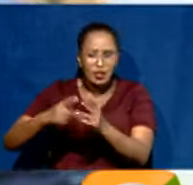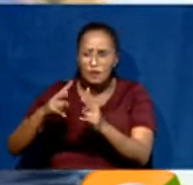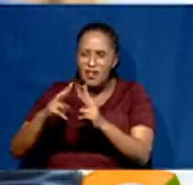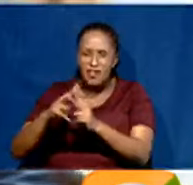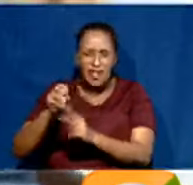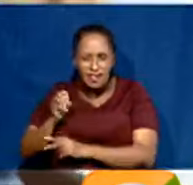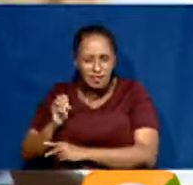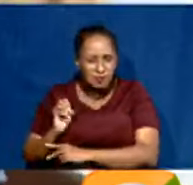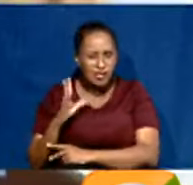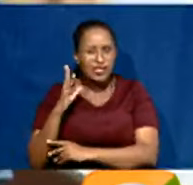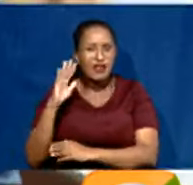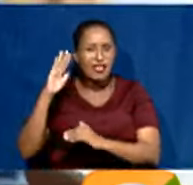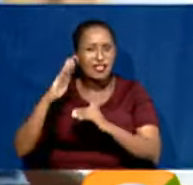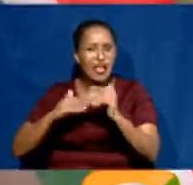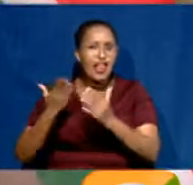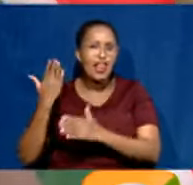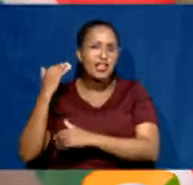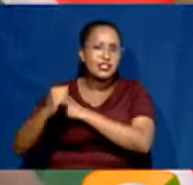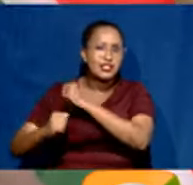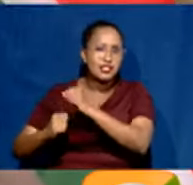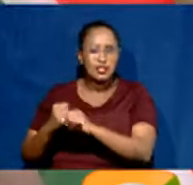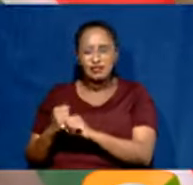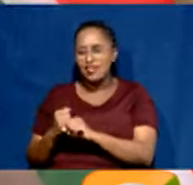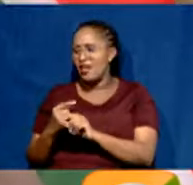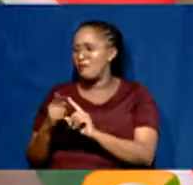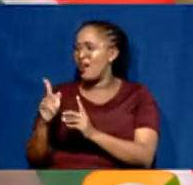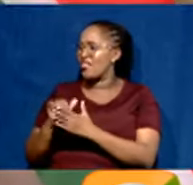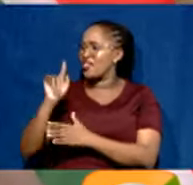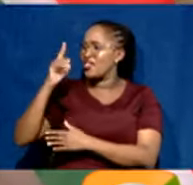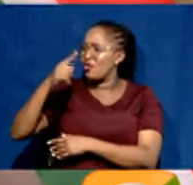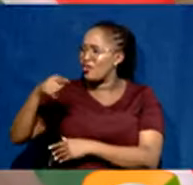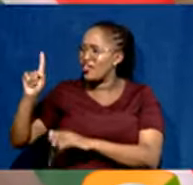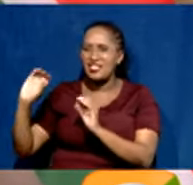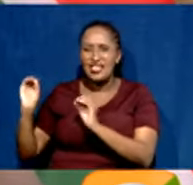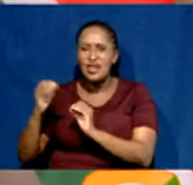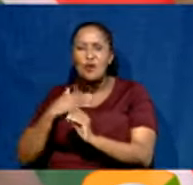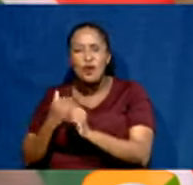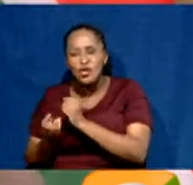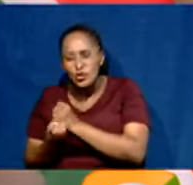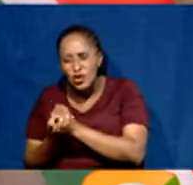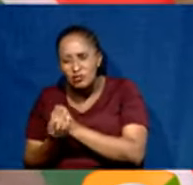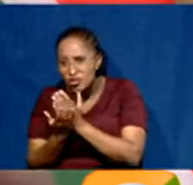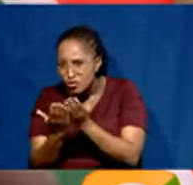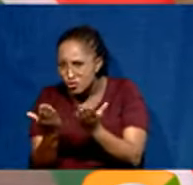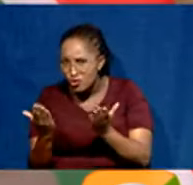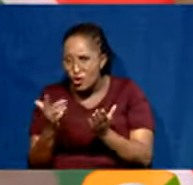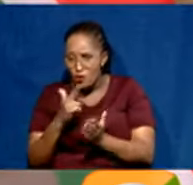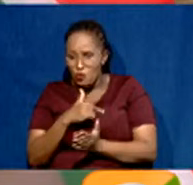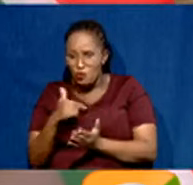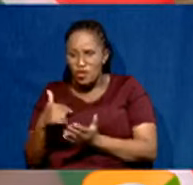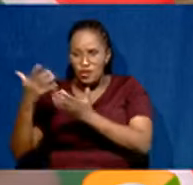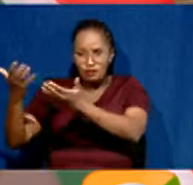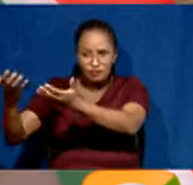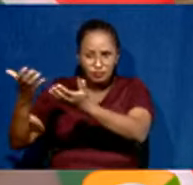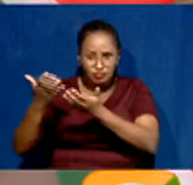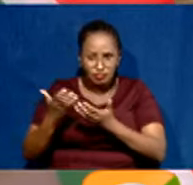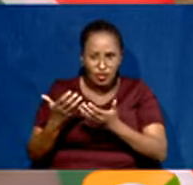expensive than it was last that year. That is not the correct position, my friend. Those are figures from KRA. Let me explain to you. Okay. We import